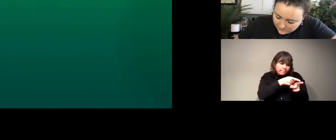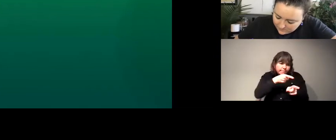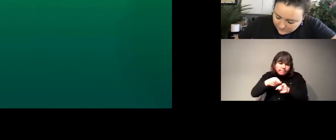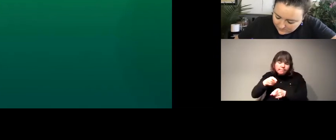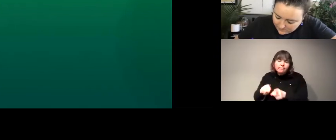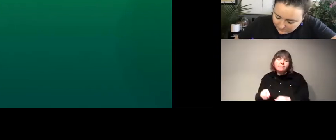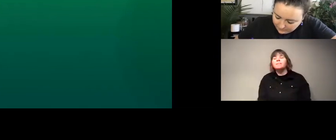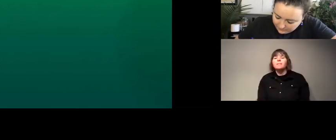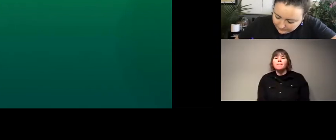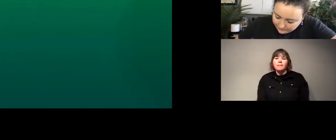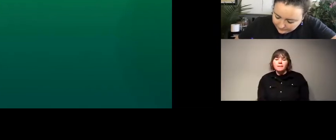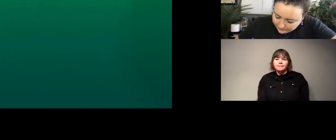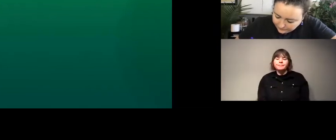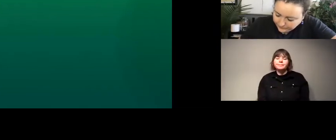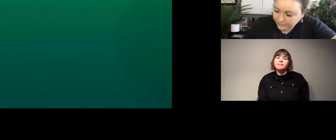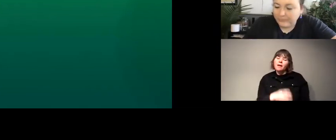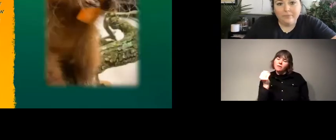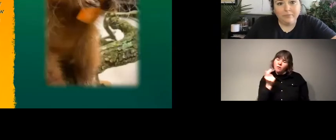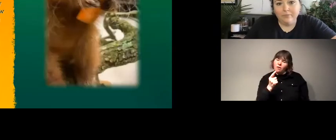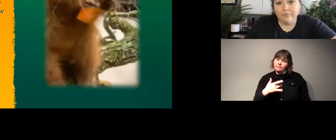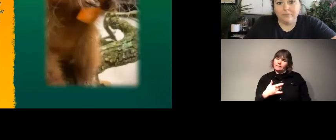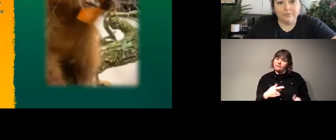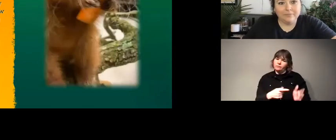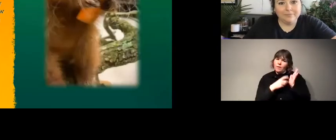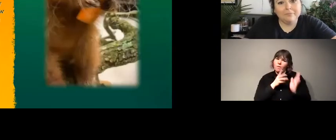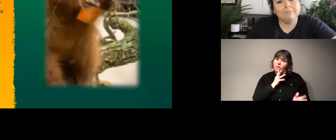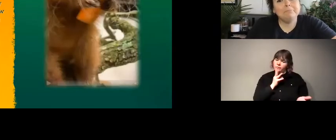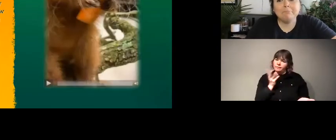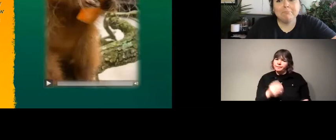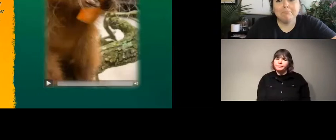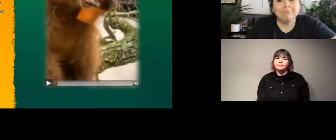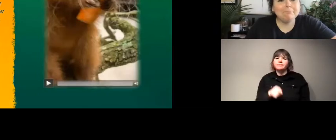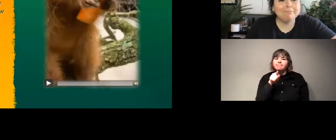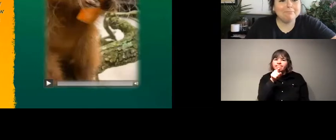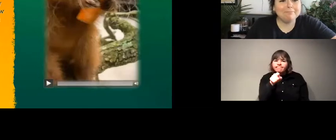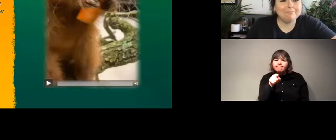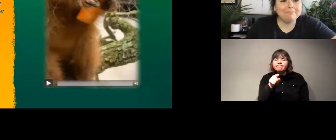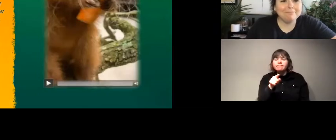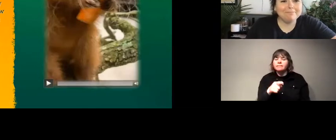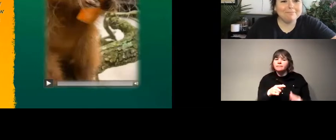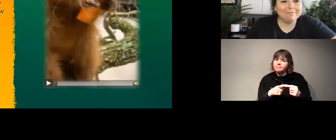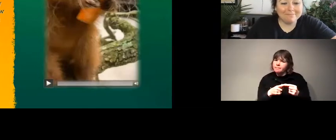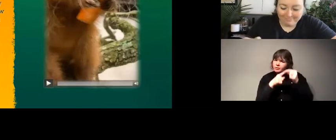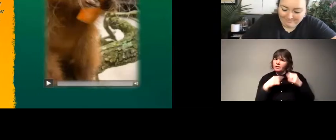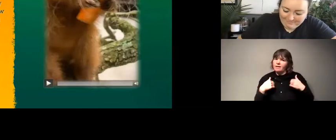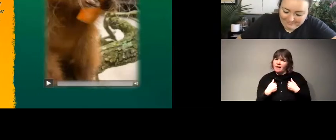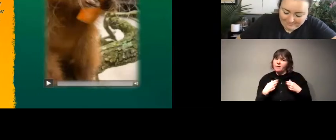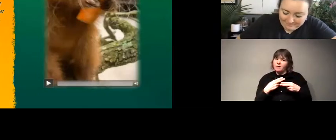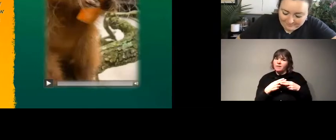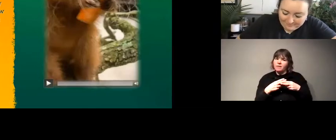most all of them are going to need water. Now, this little guy right here is a special animal. It's called